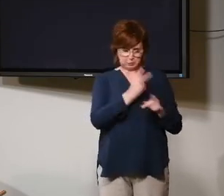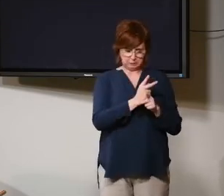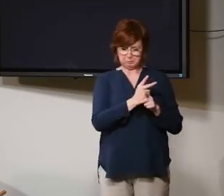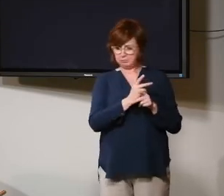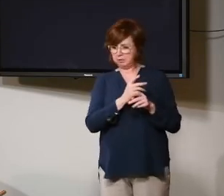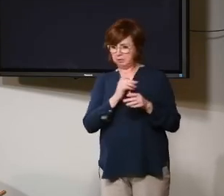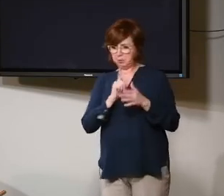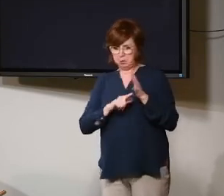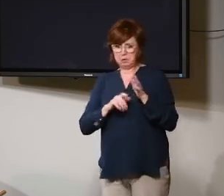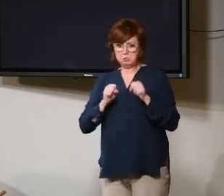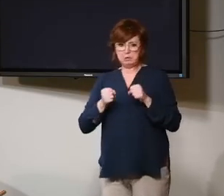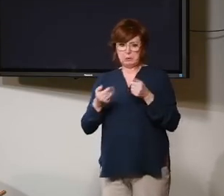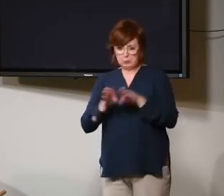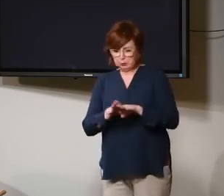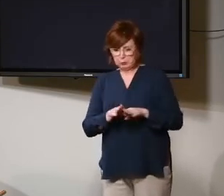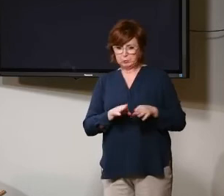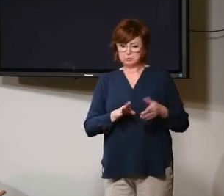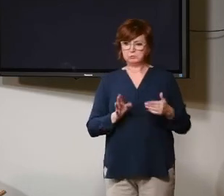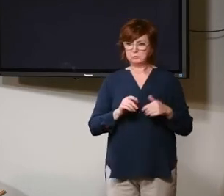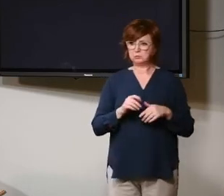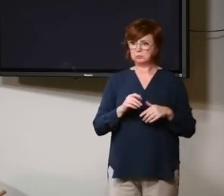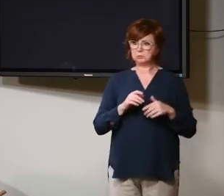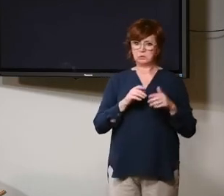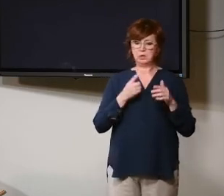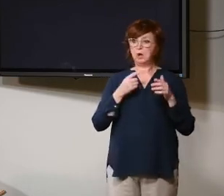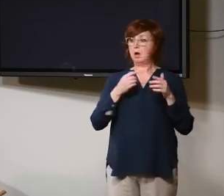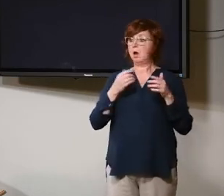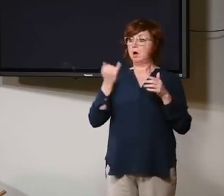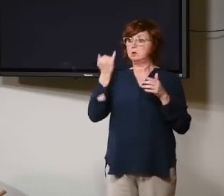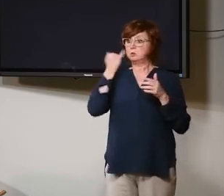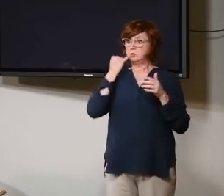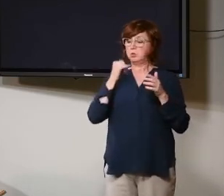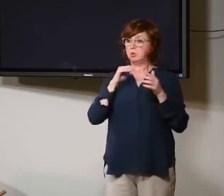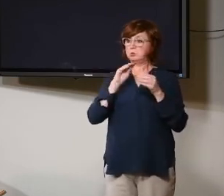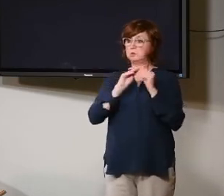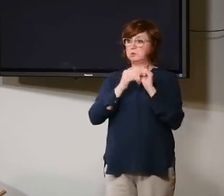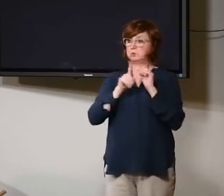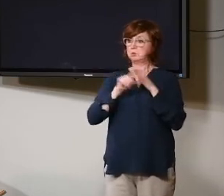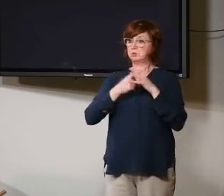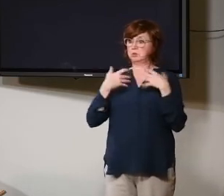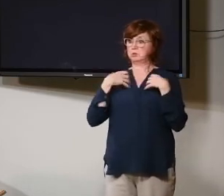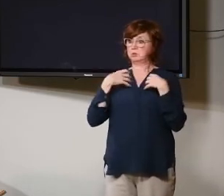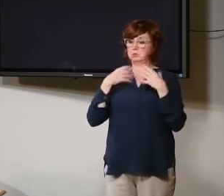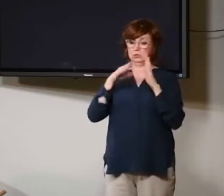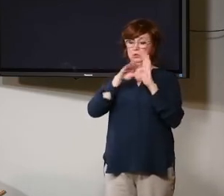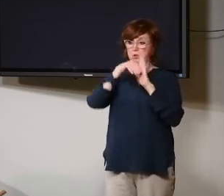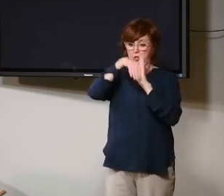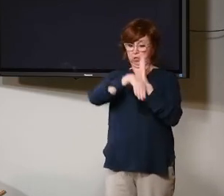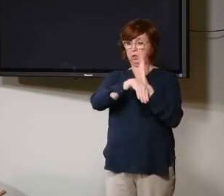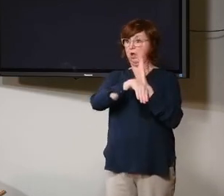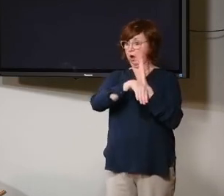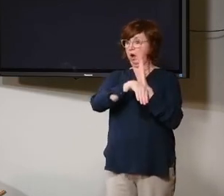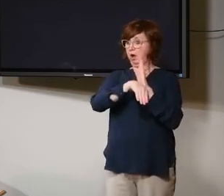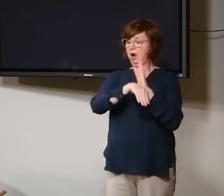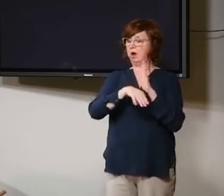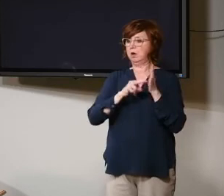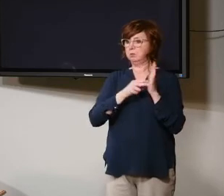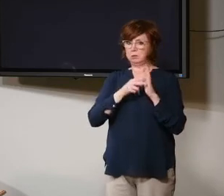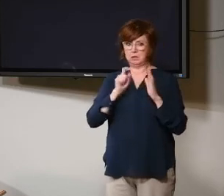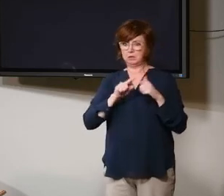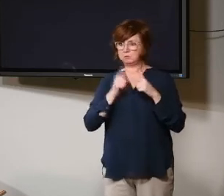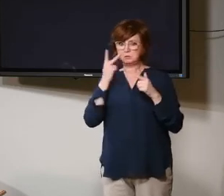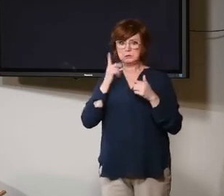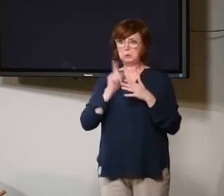curve, then we do need to start focusing on what the recovery, an economic recovery, will look like here in